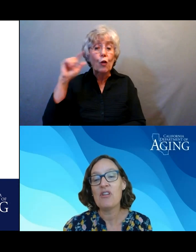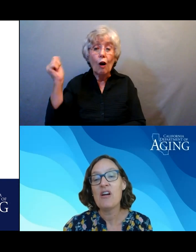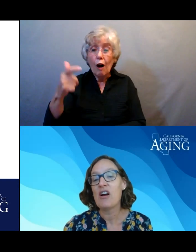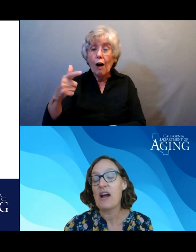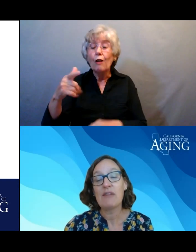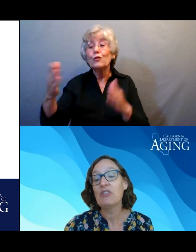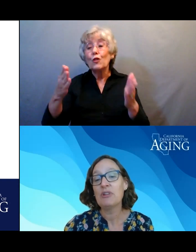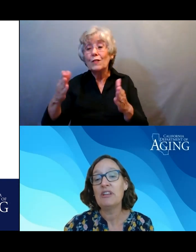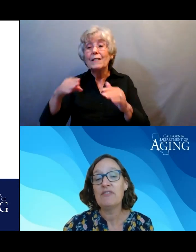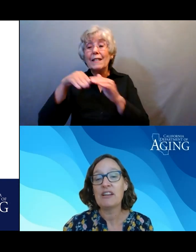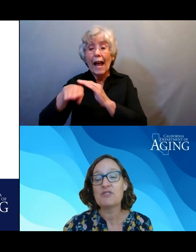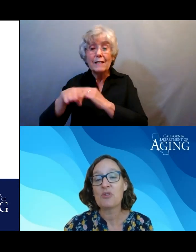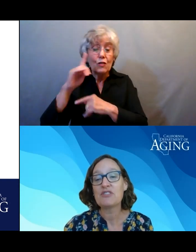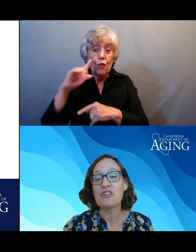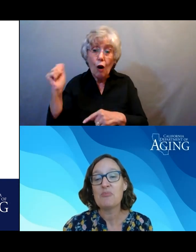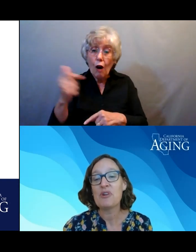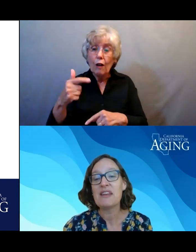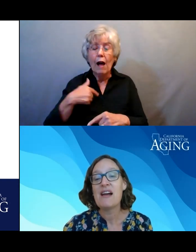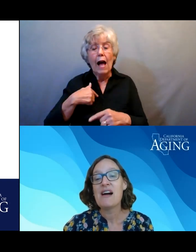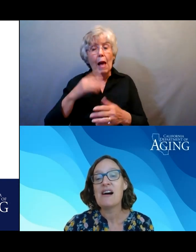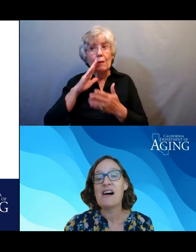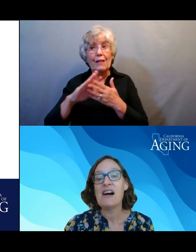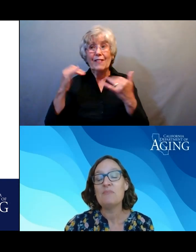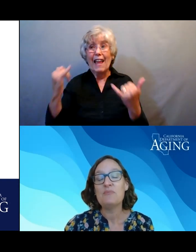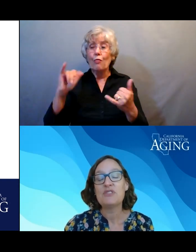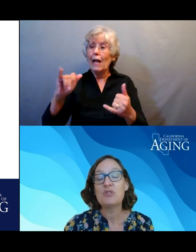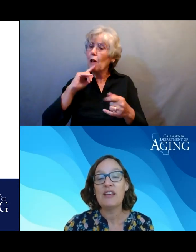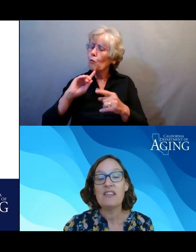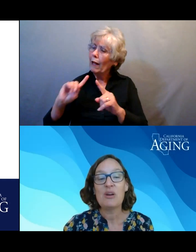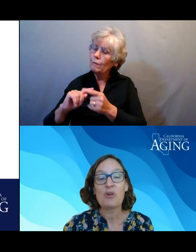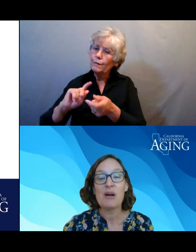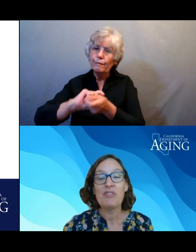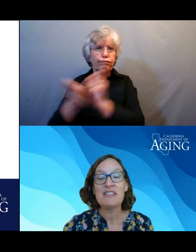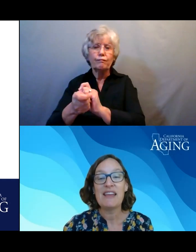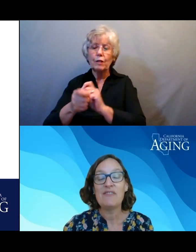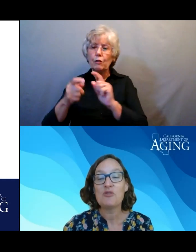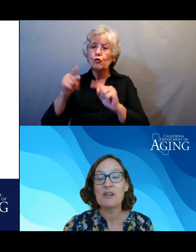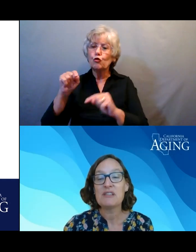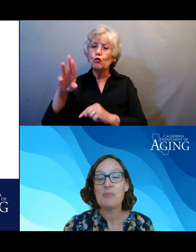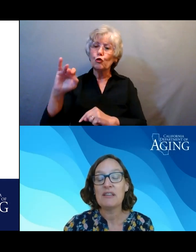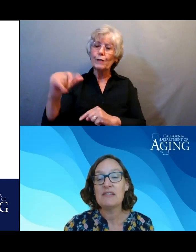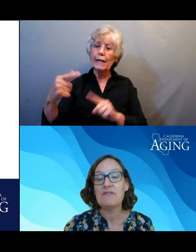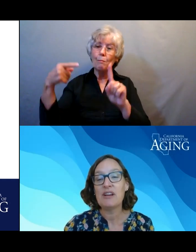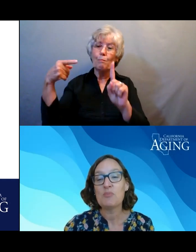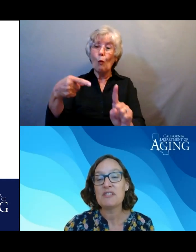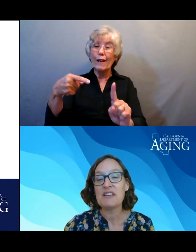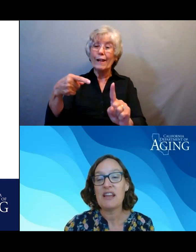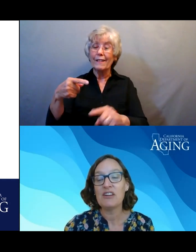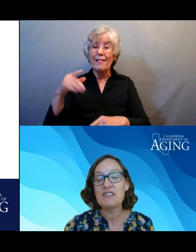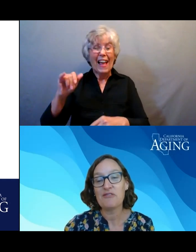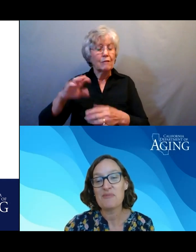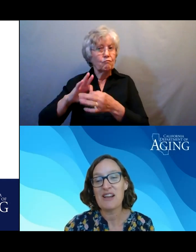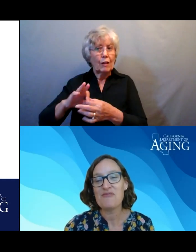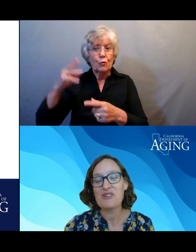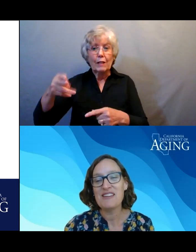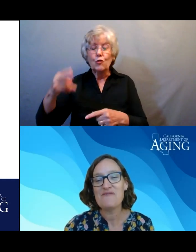for all are, I really believe, at a historic turning point. I'm so delighted that we're coming the day after President Biden and Vice President